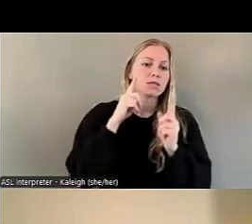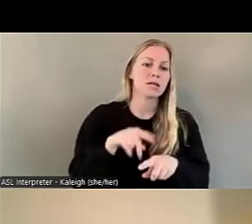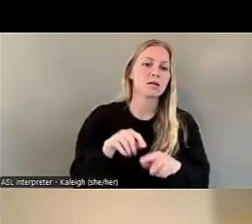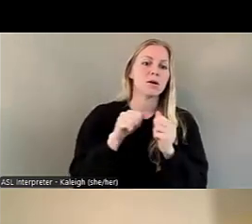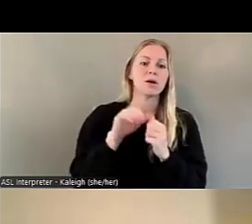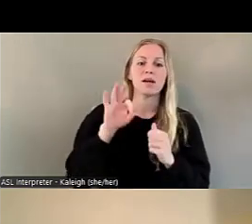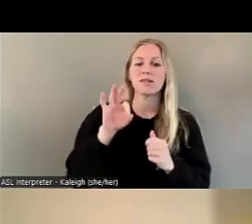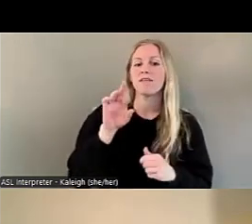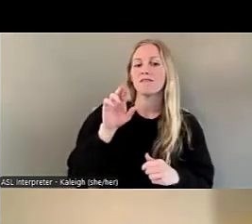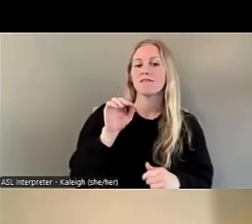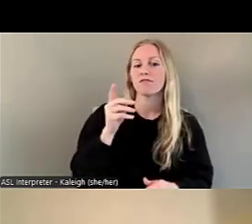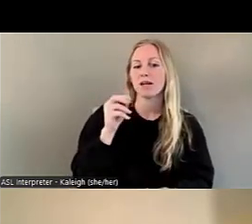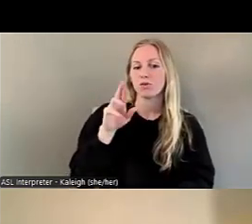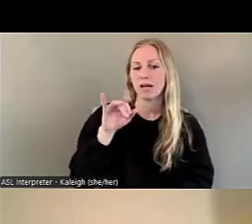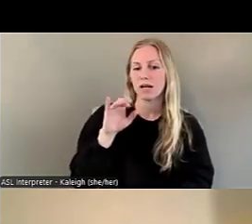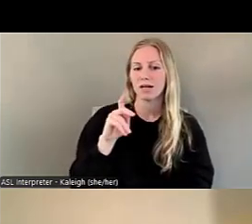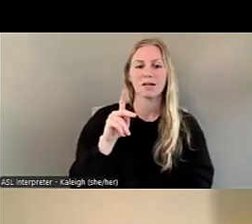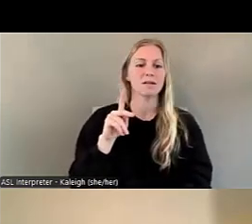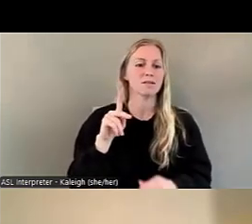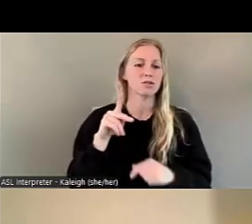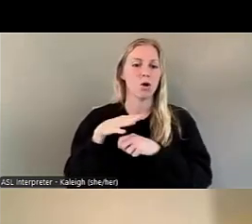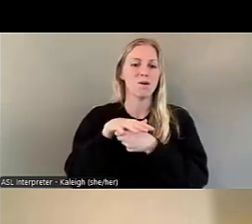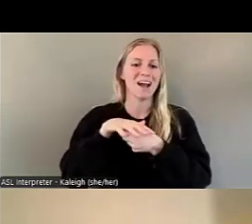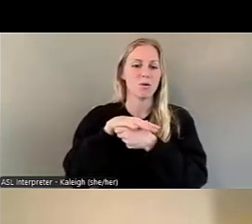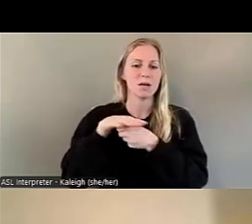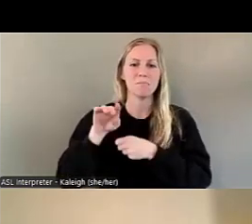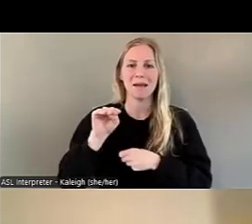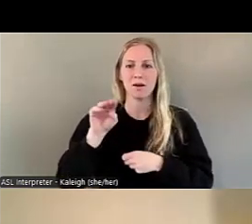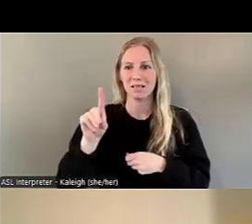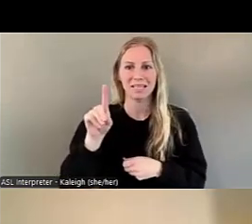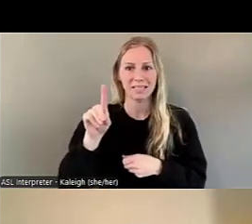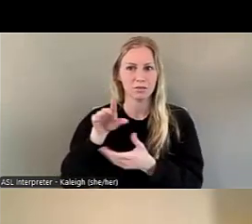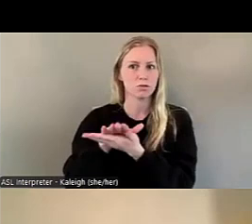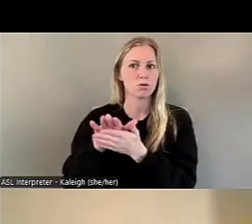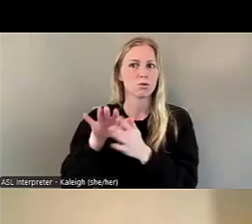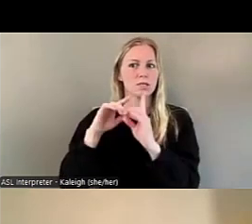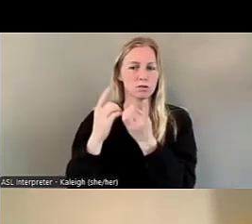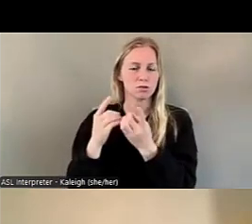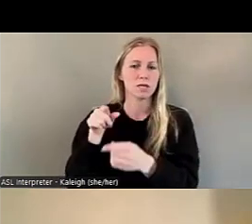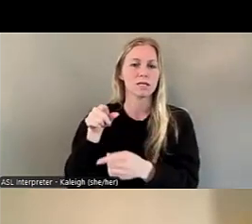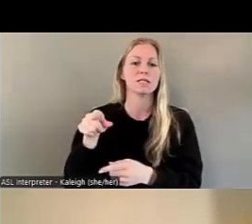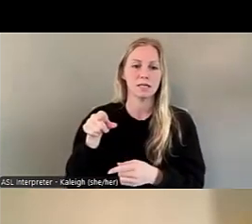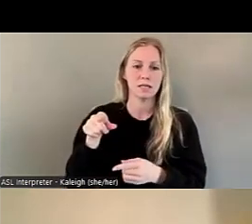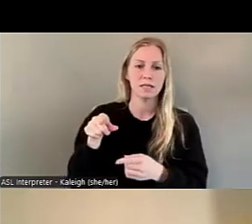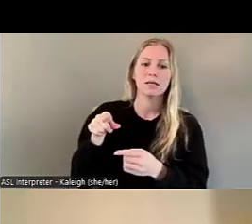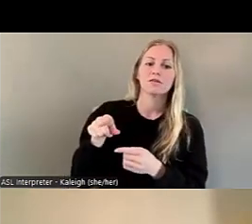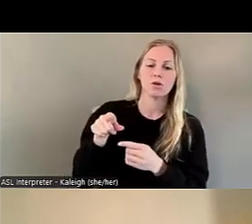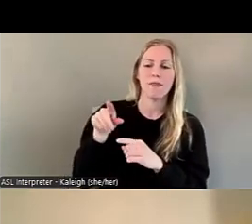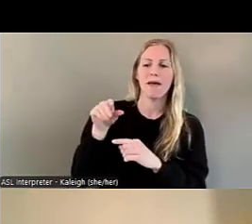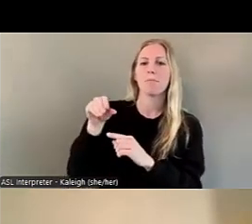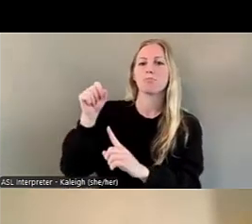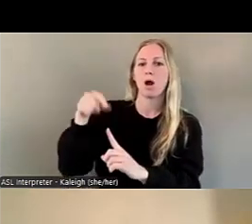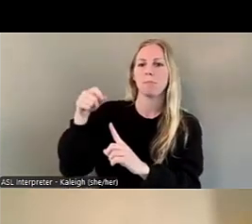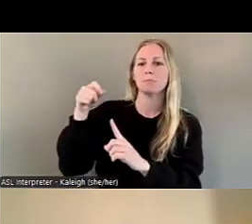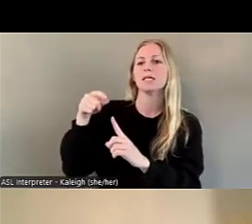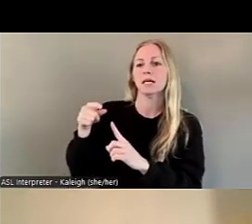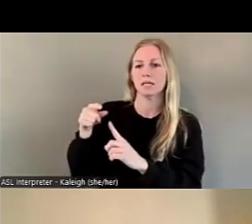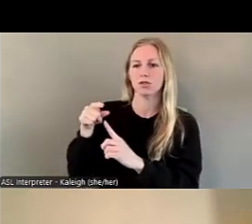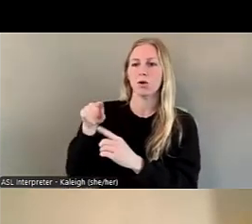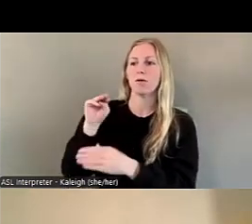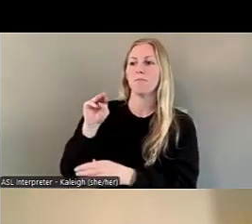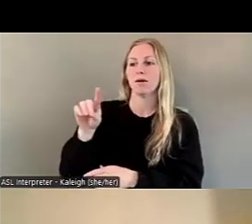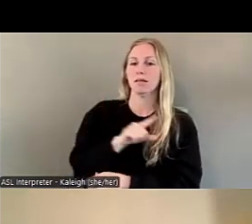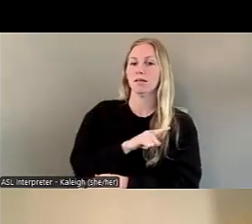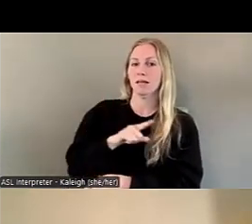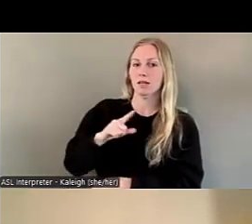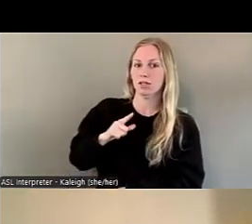School District and the findings we issued as part of that investigation is regarded as having prompted the Maryland legislature in